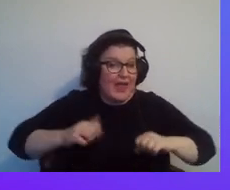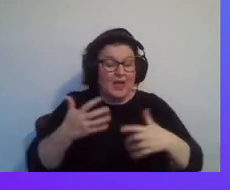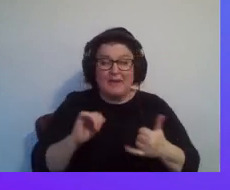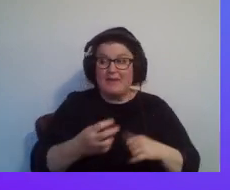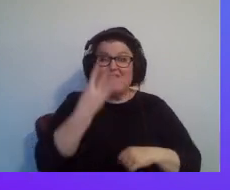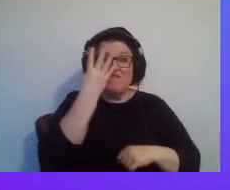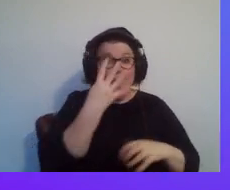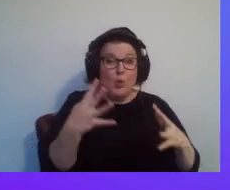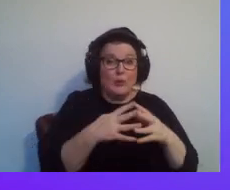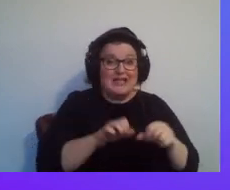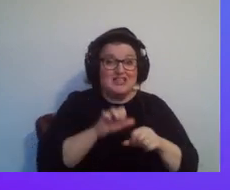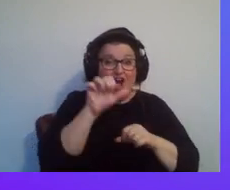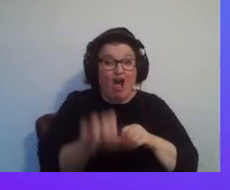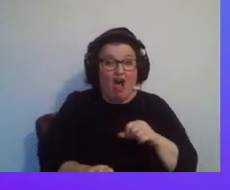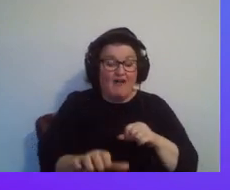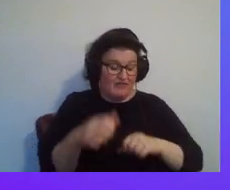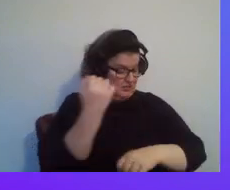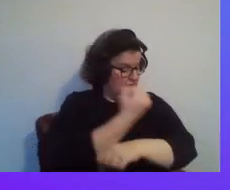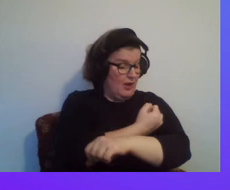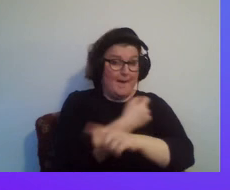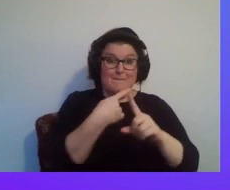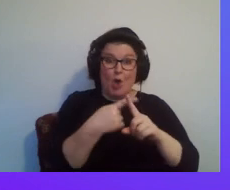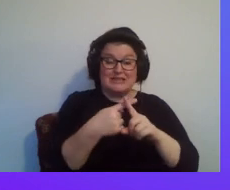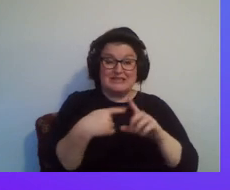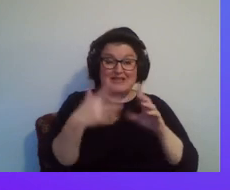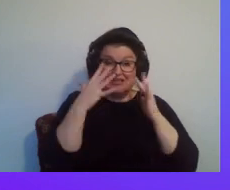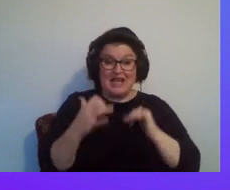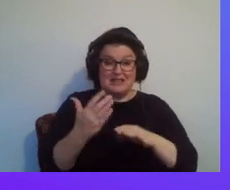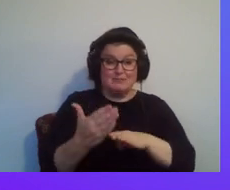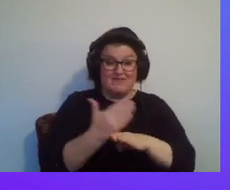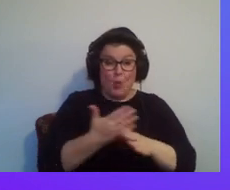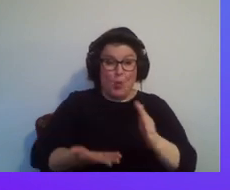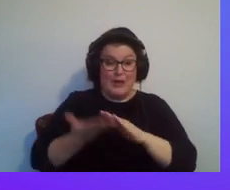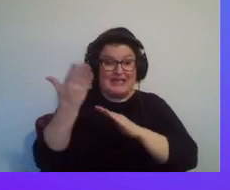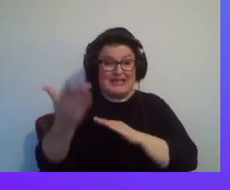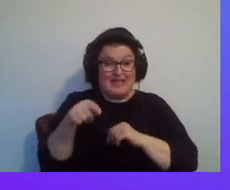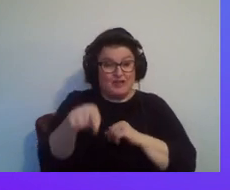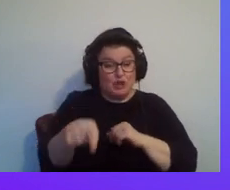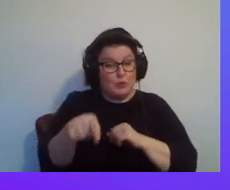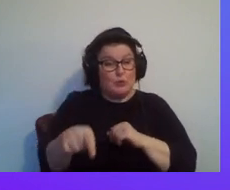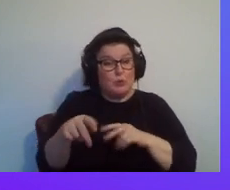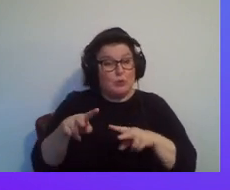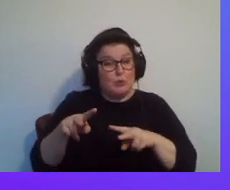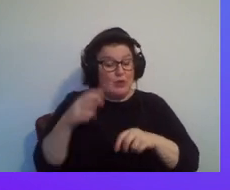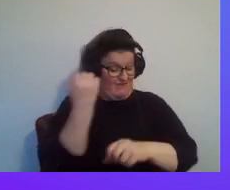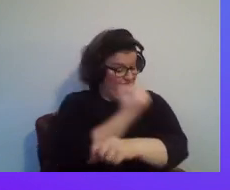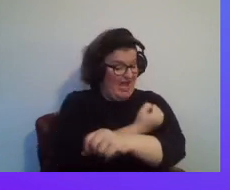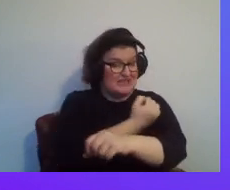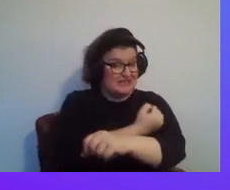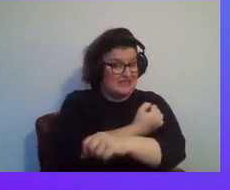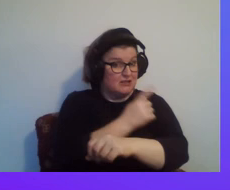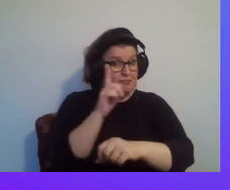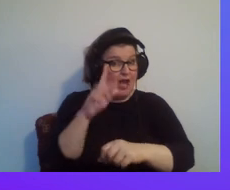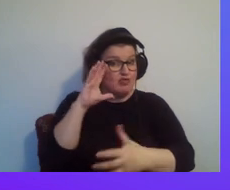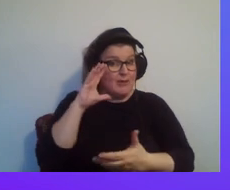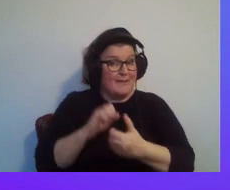4 weeks post a positive test before we give you the vaccine. But just having the